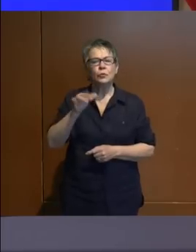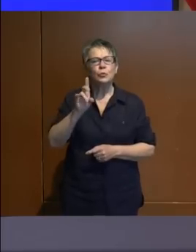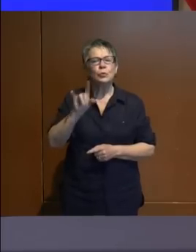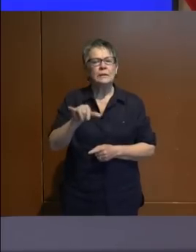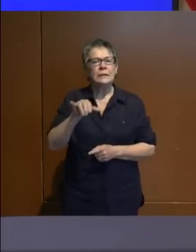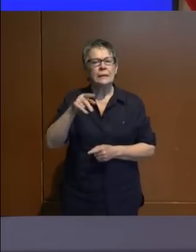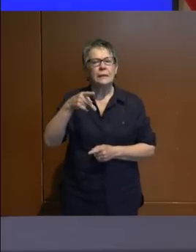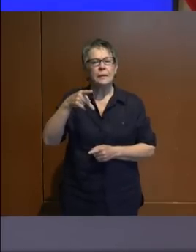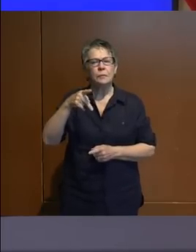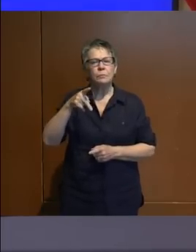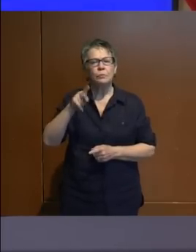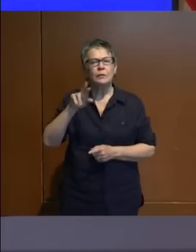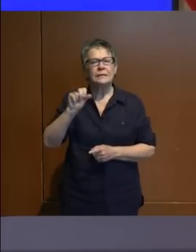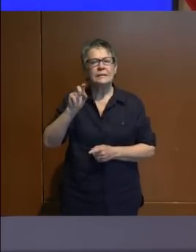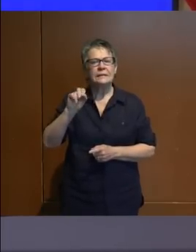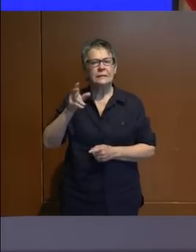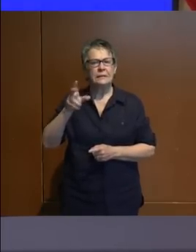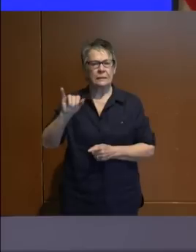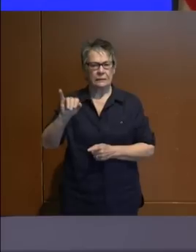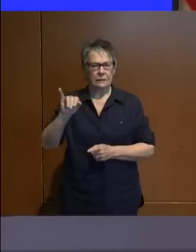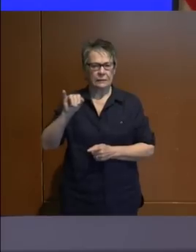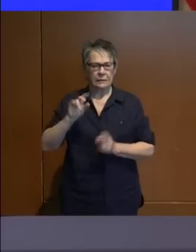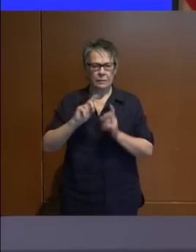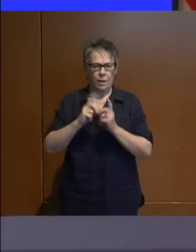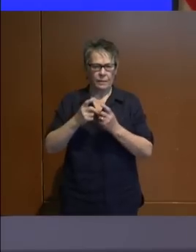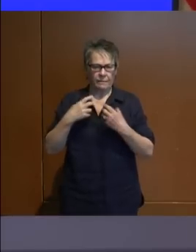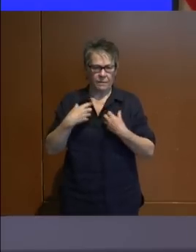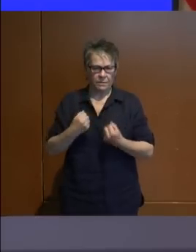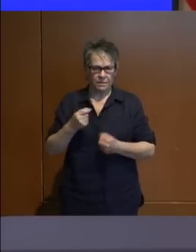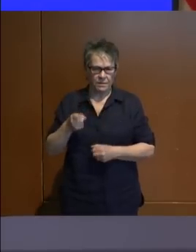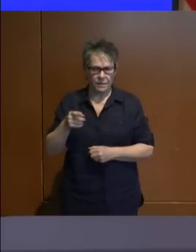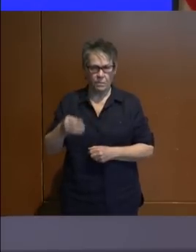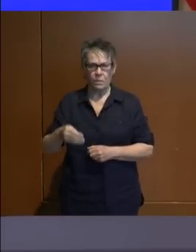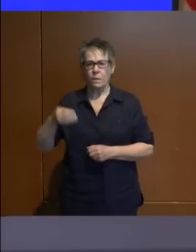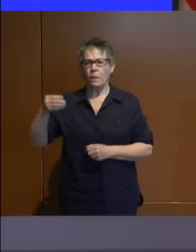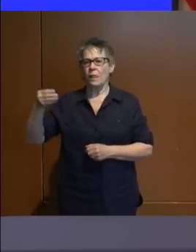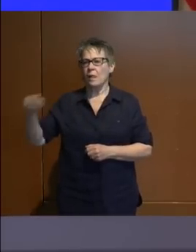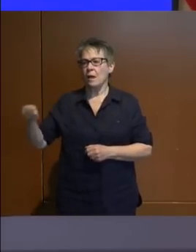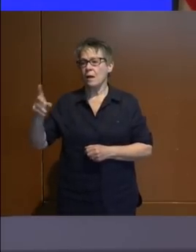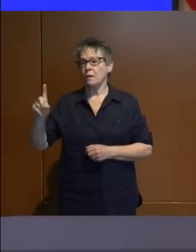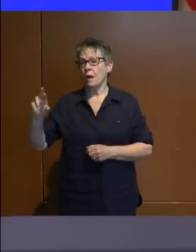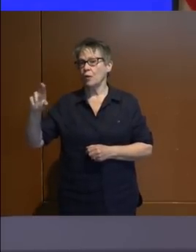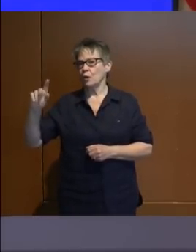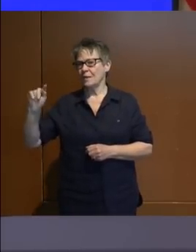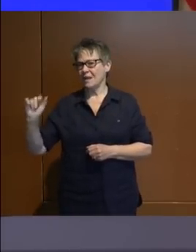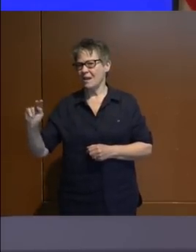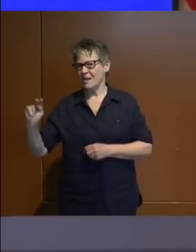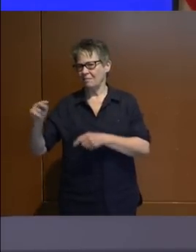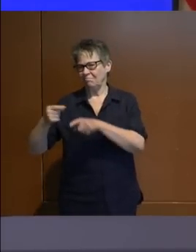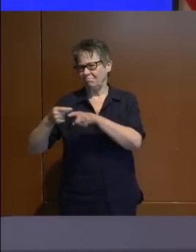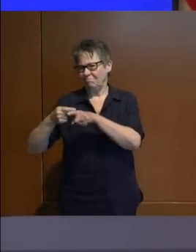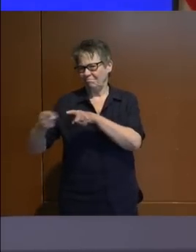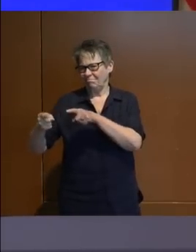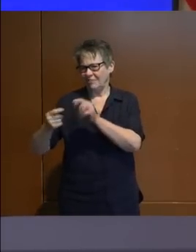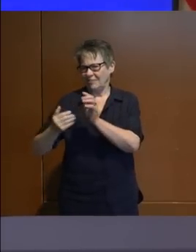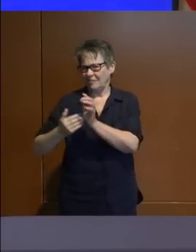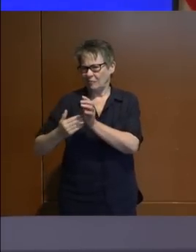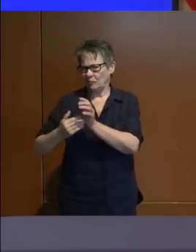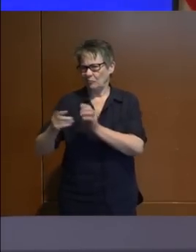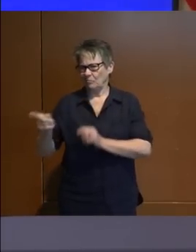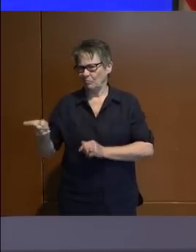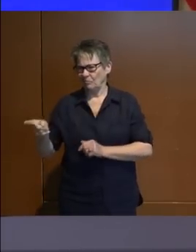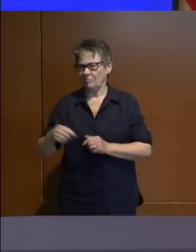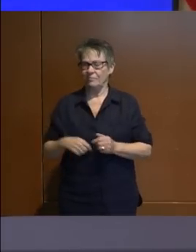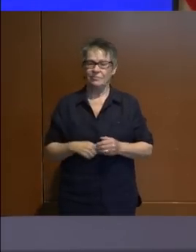Christina Tan. Thank you, Dr. Tan. And to my left, State Police Superintendent Colonel Pat Callahan. Also with us is the Homeland Security Director,